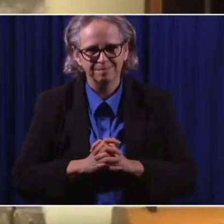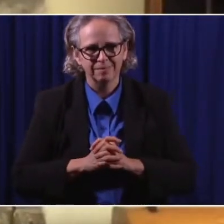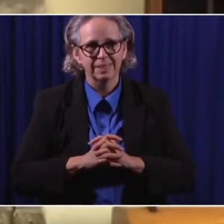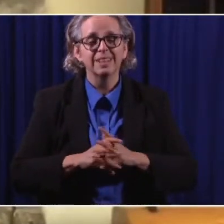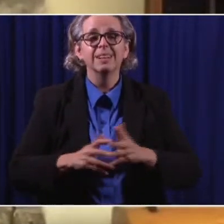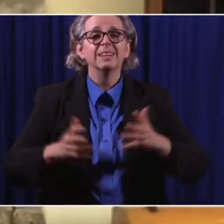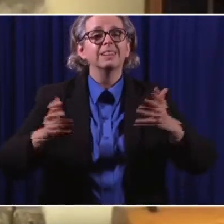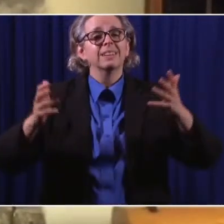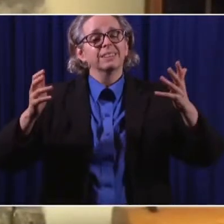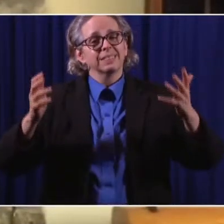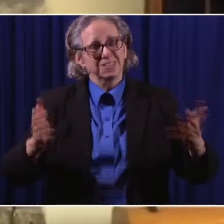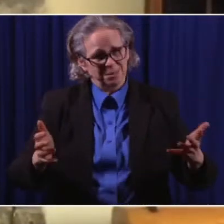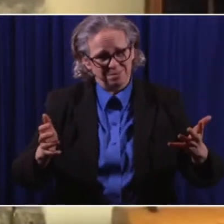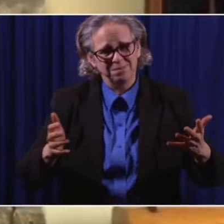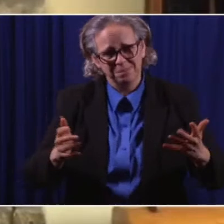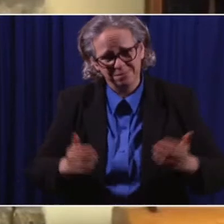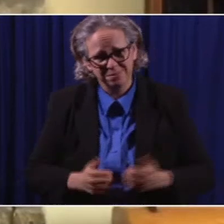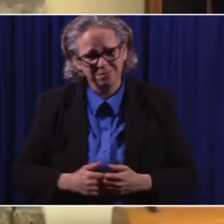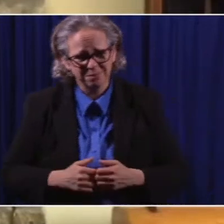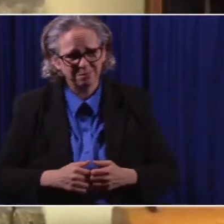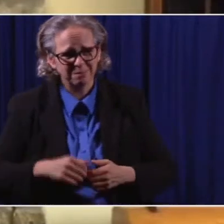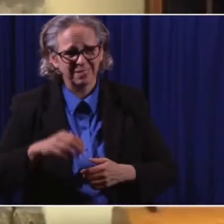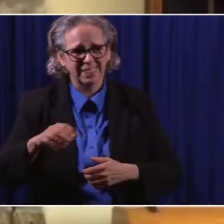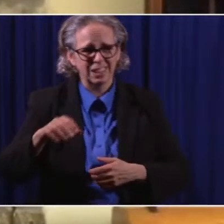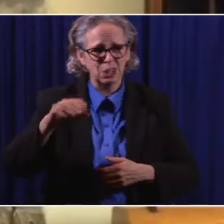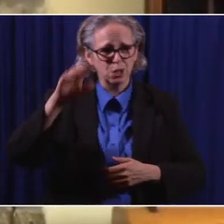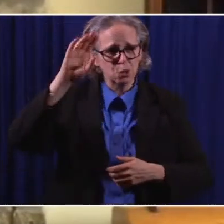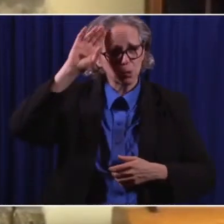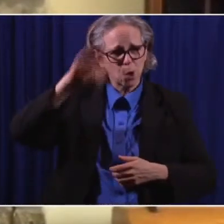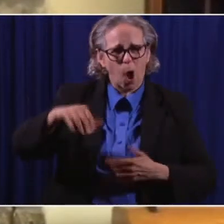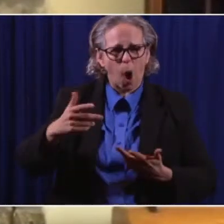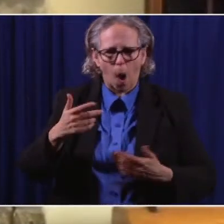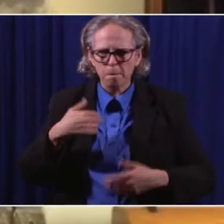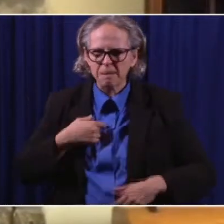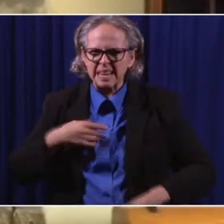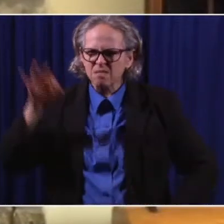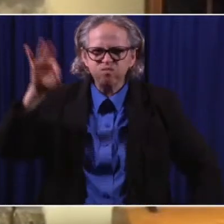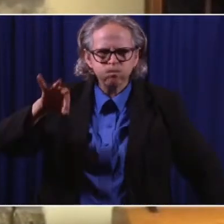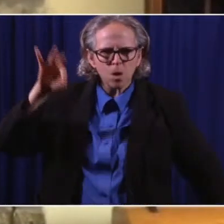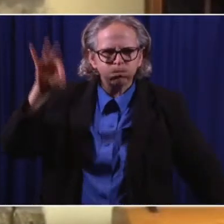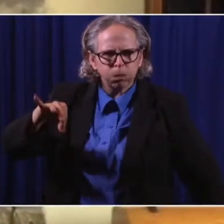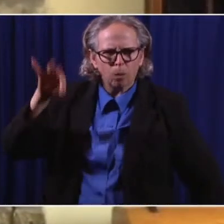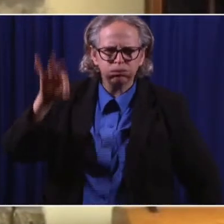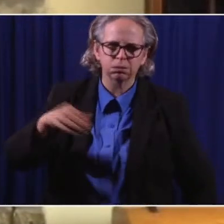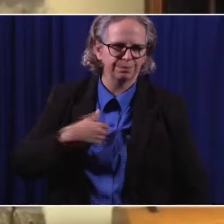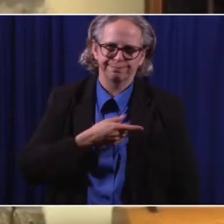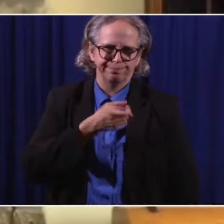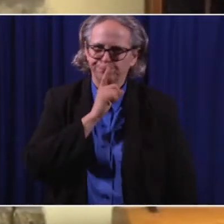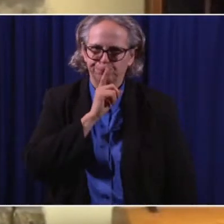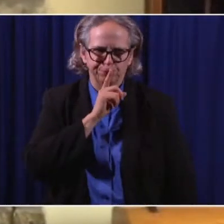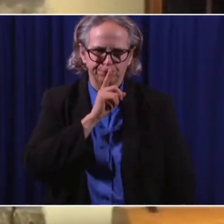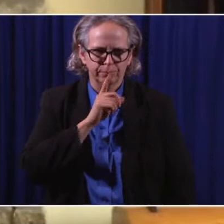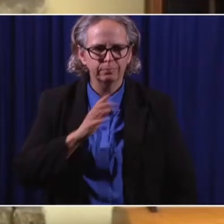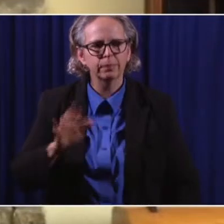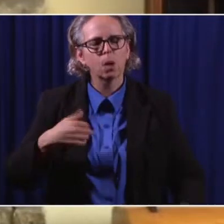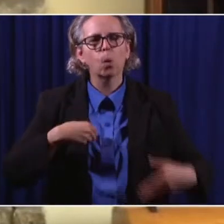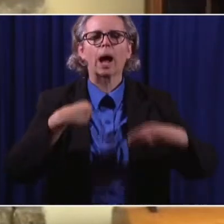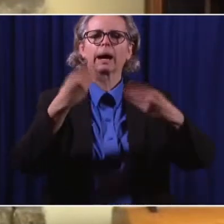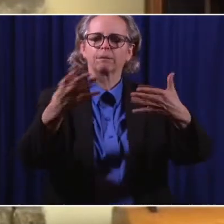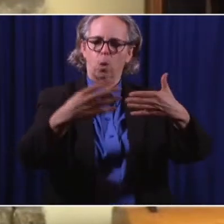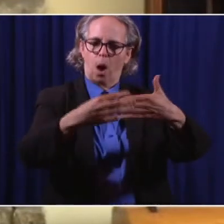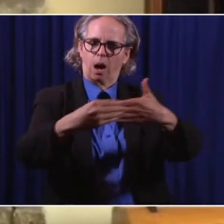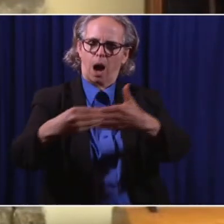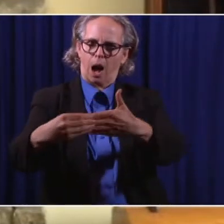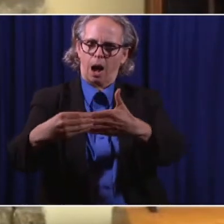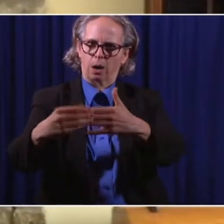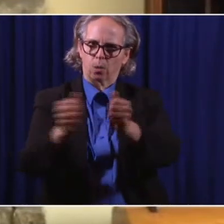mandate from the state in regard to purple. There's some guidance, and we tell people it's